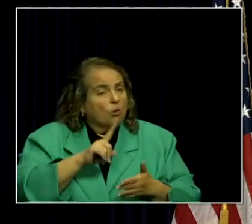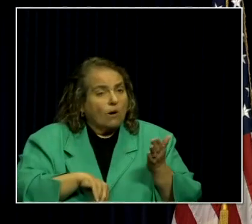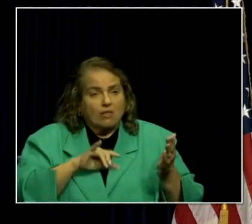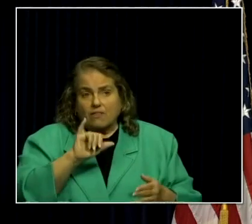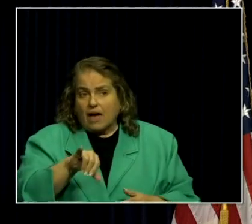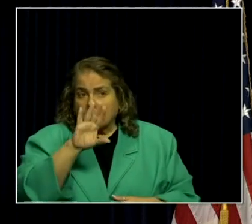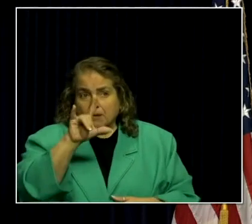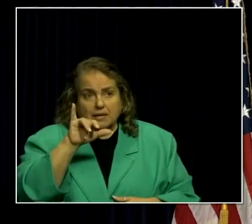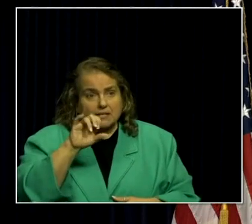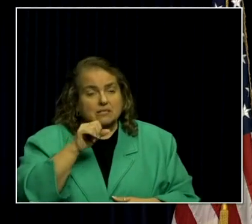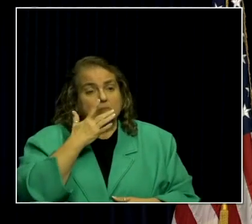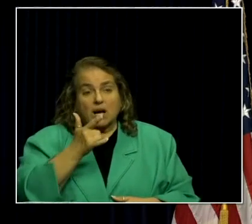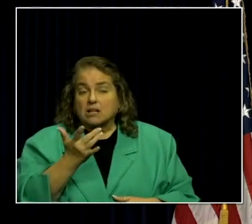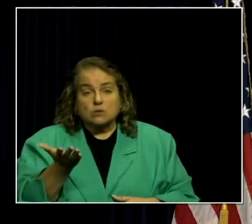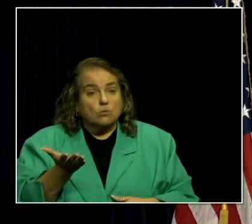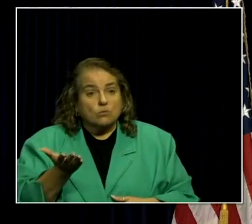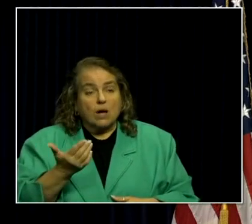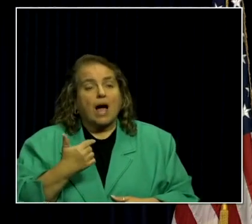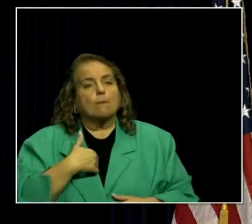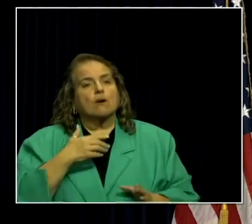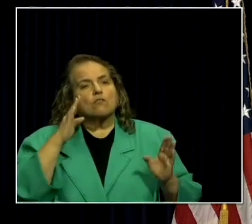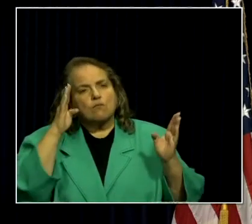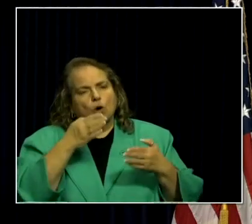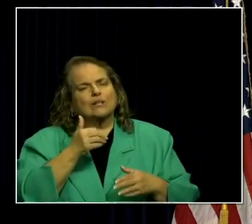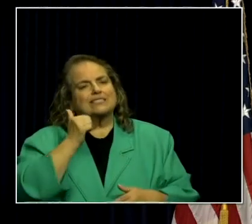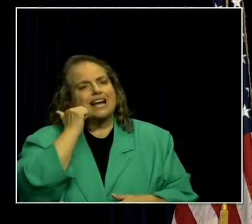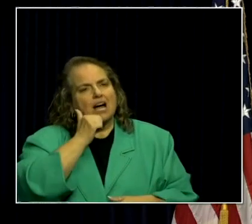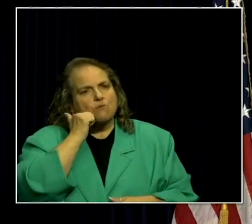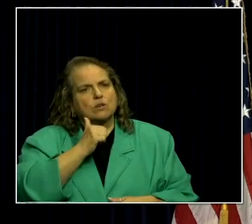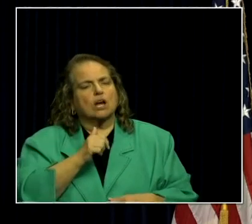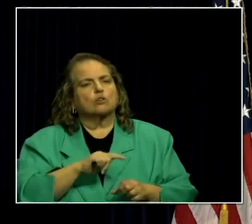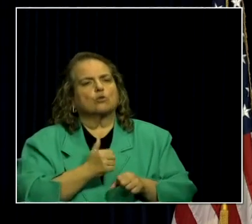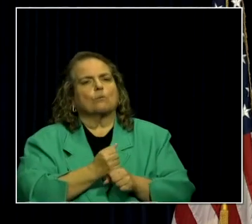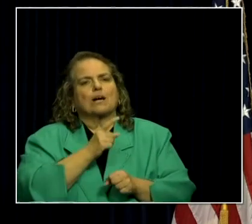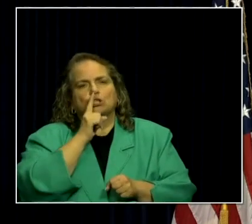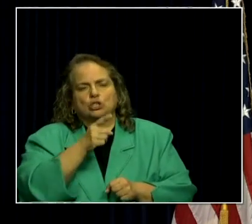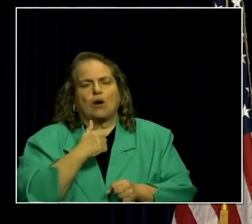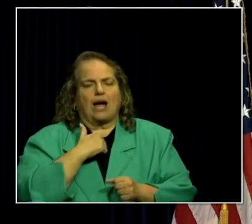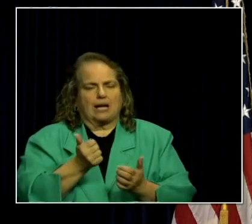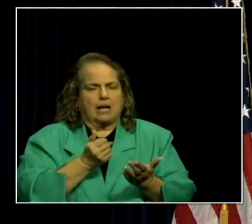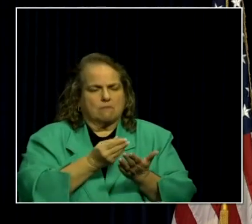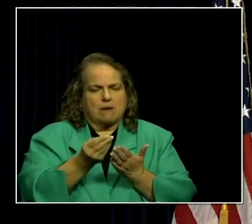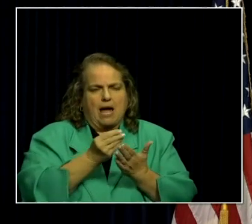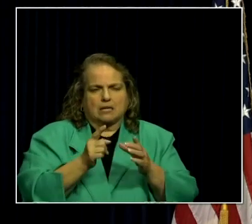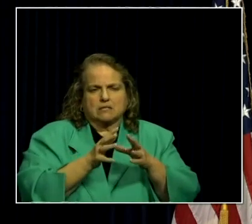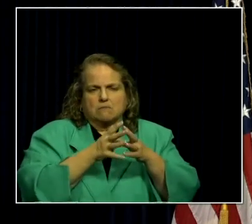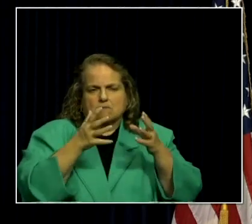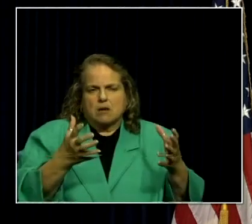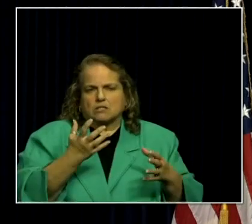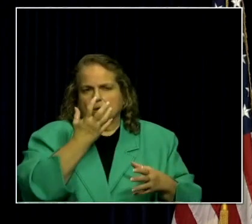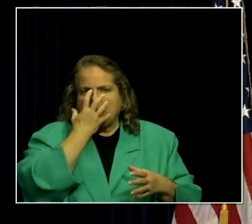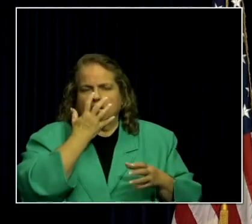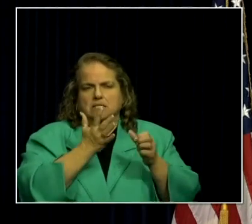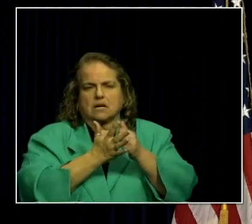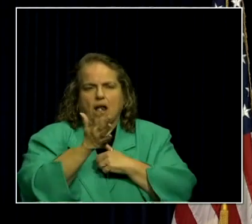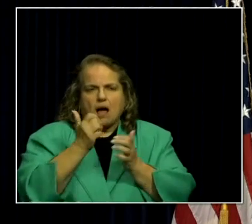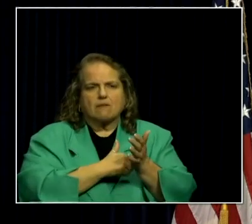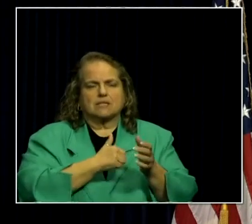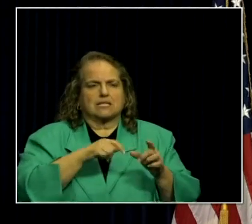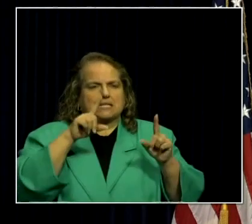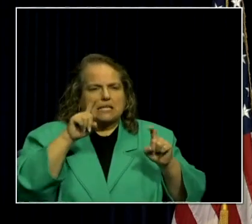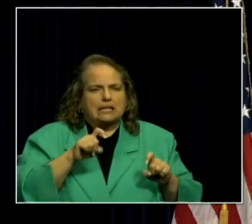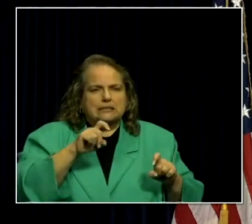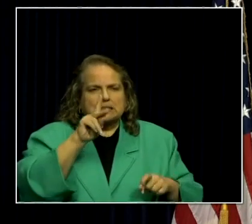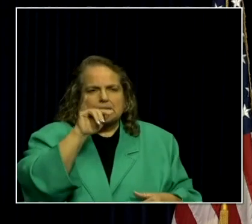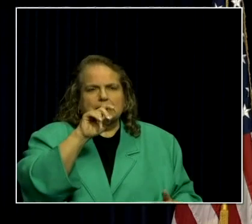I'm focused every day on making sure that we can buy as much personal protective equipment as we can, that we can have as many test kits as we